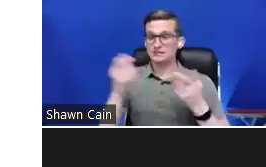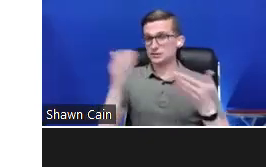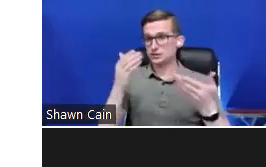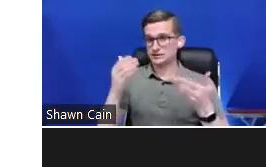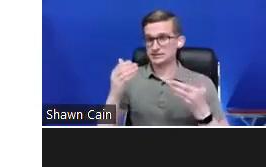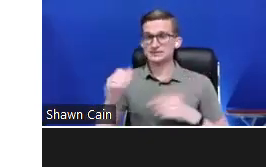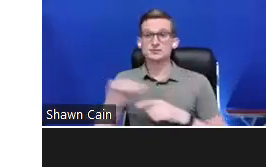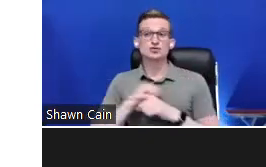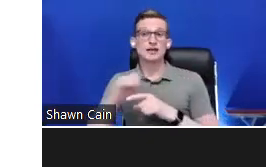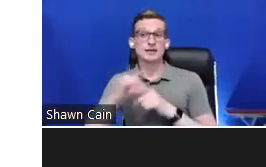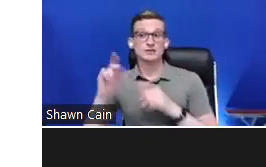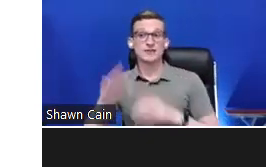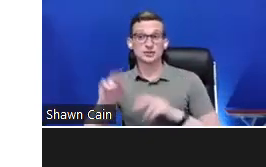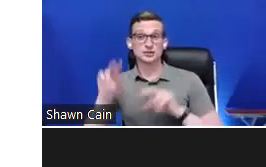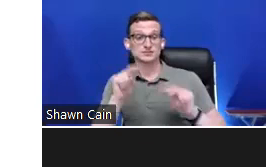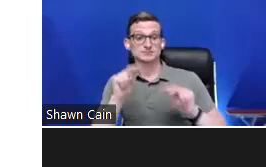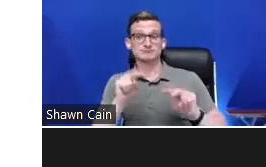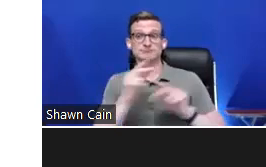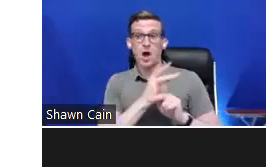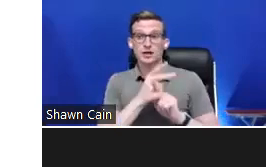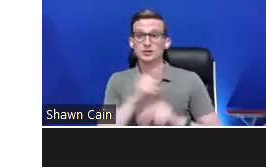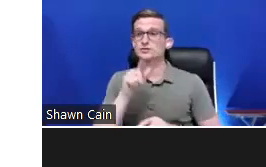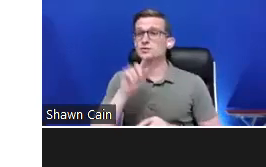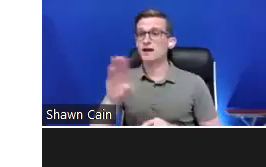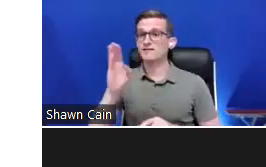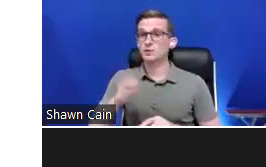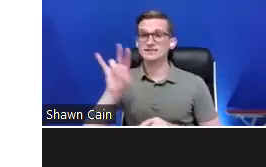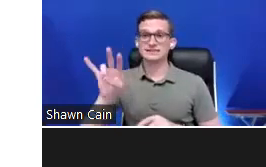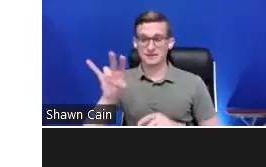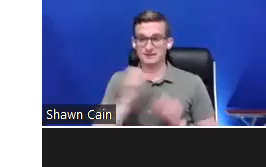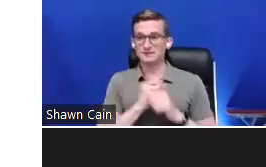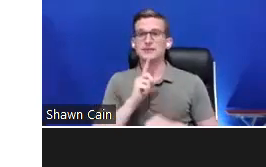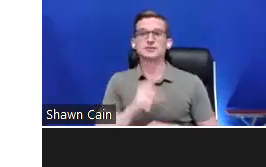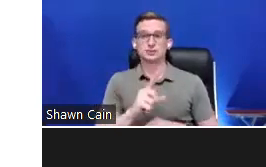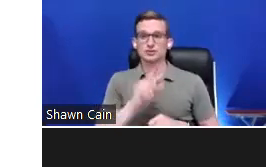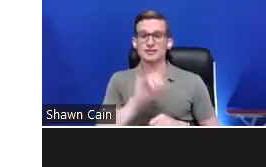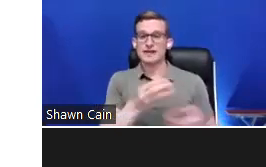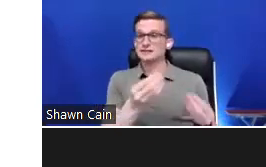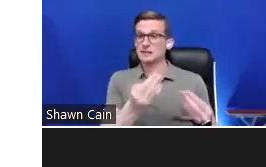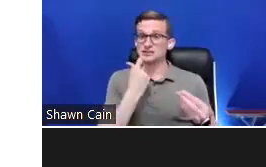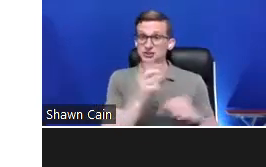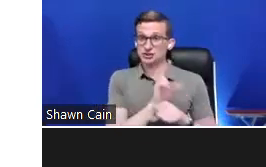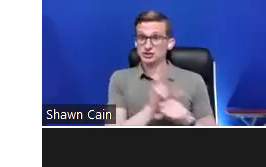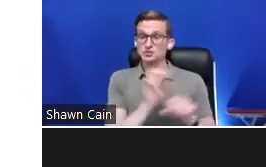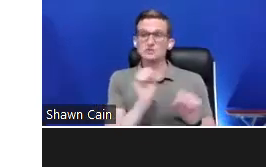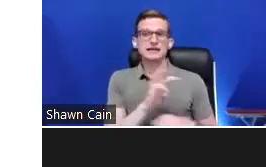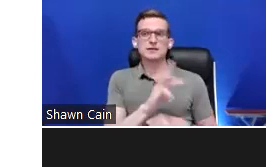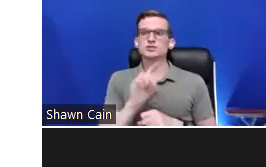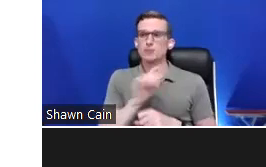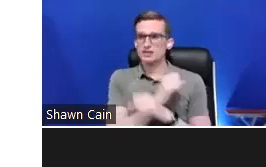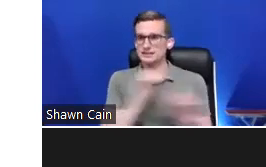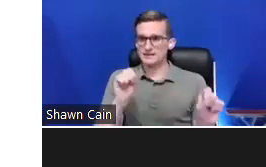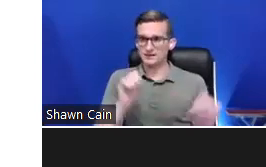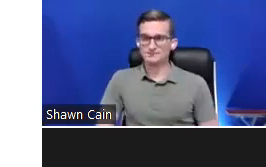and oversight to make sure that you're safely withdrawing from a substance that is recently used. Mental health transitional living homes are a